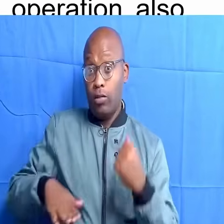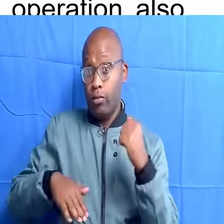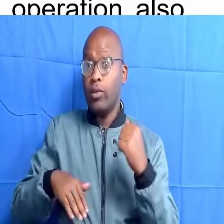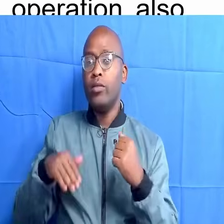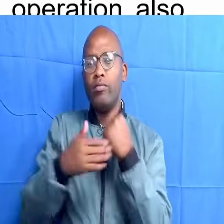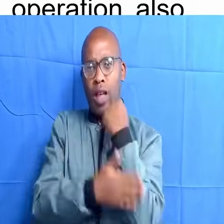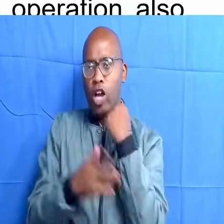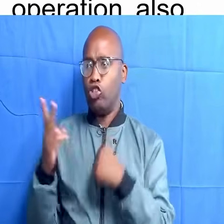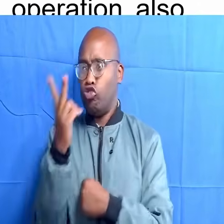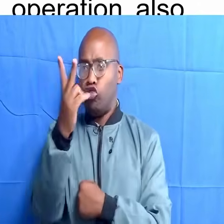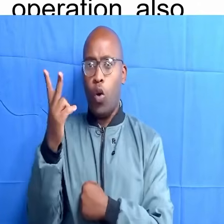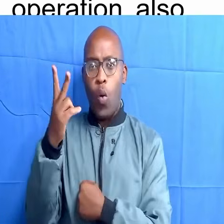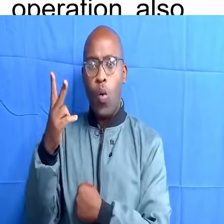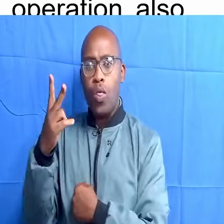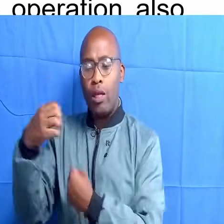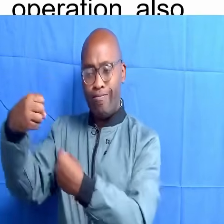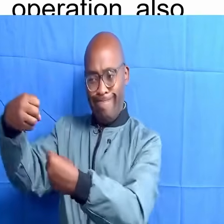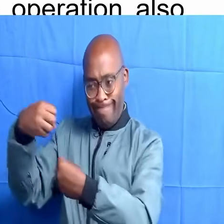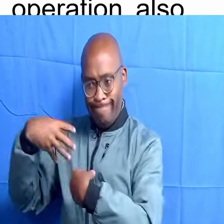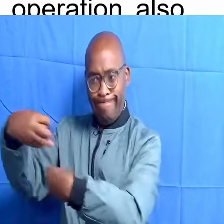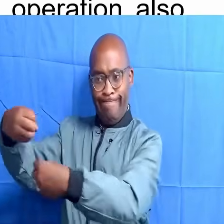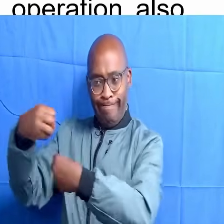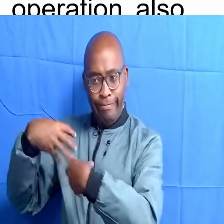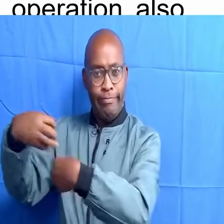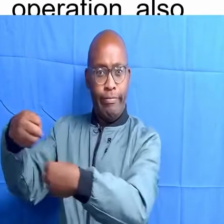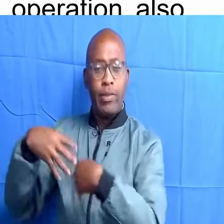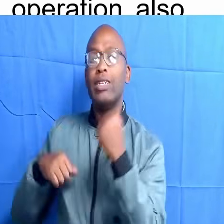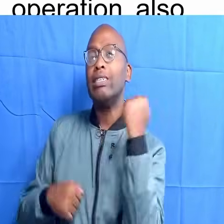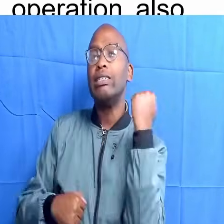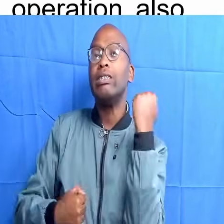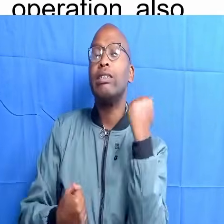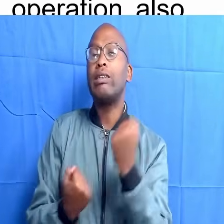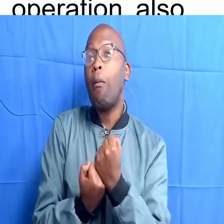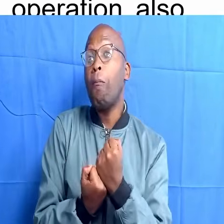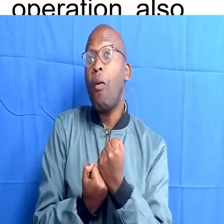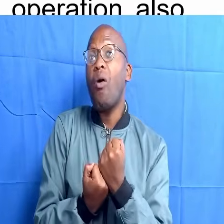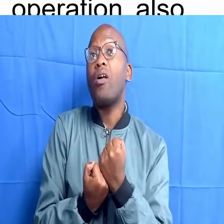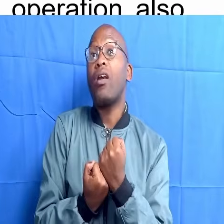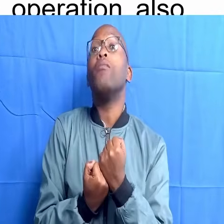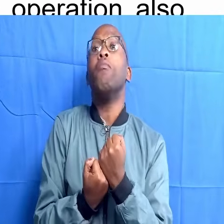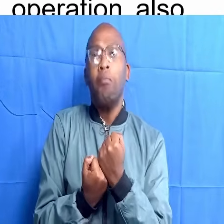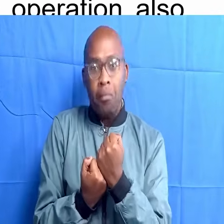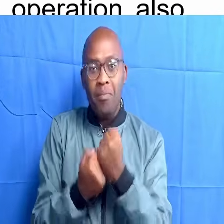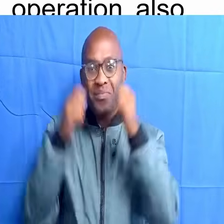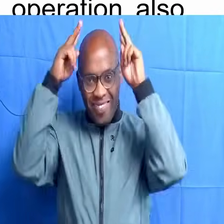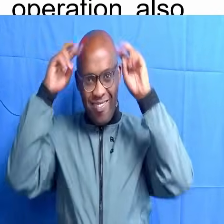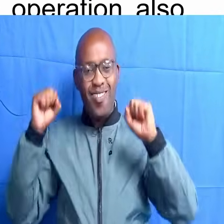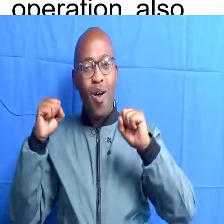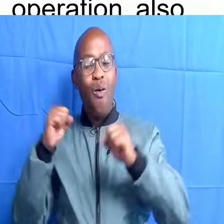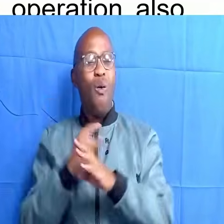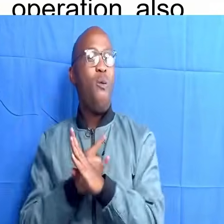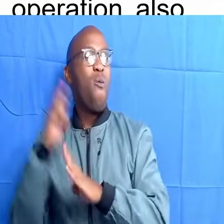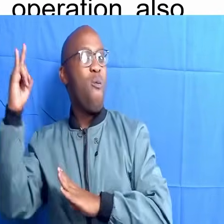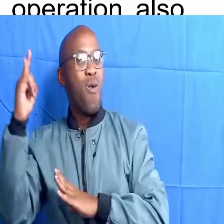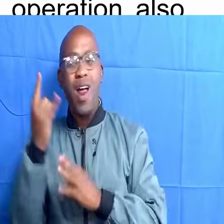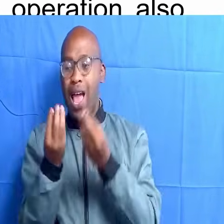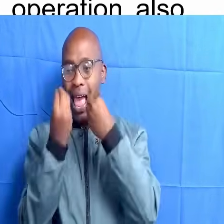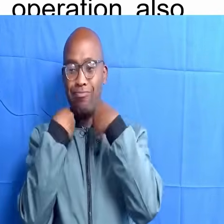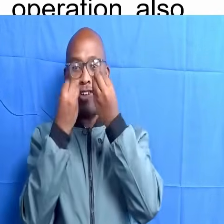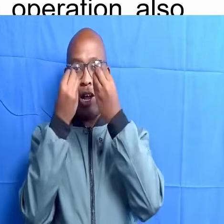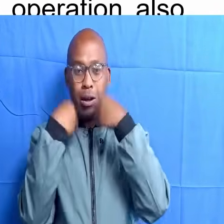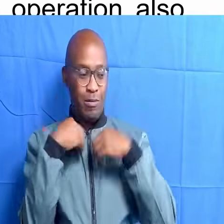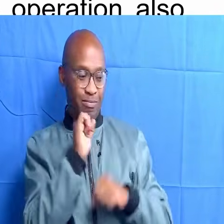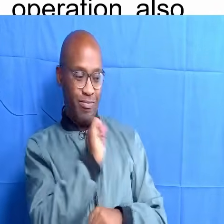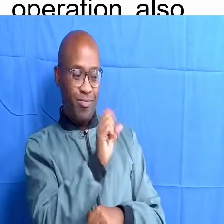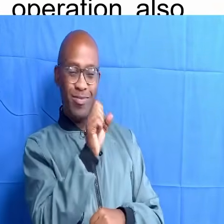Congs. You can see there that this strategy was totally ineffective because